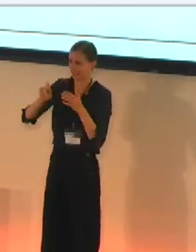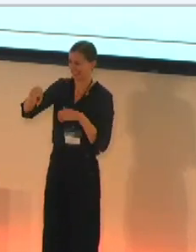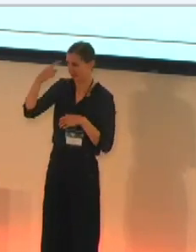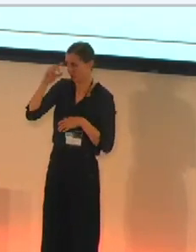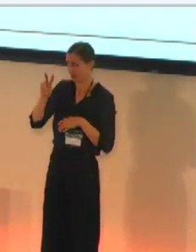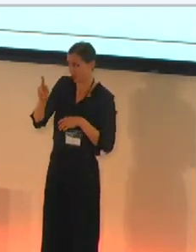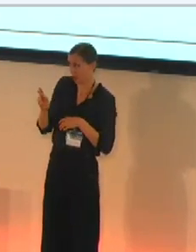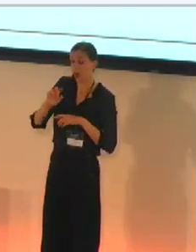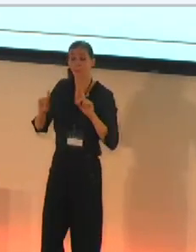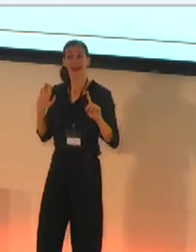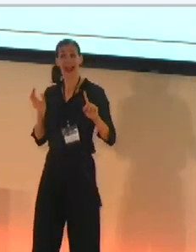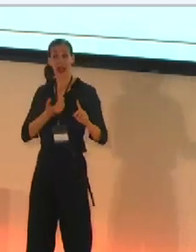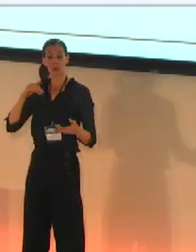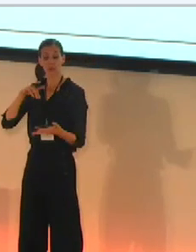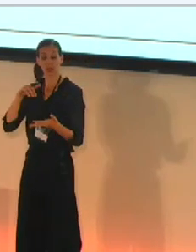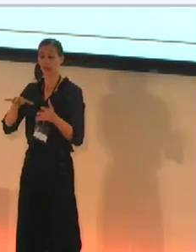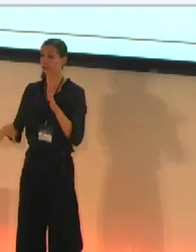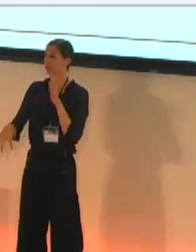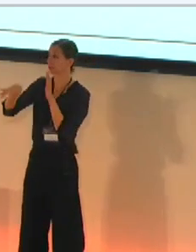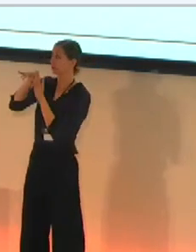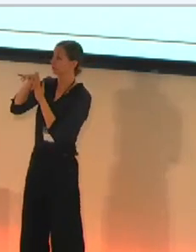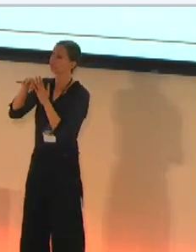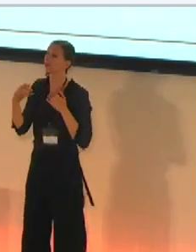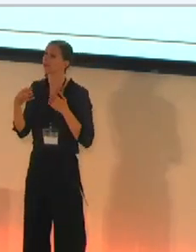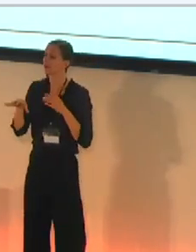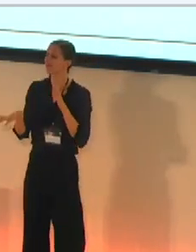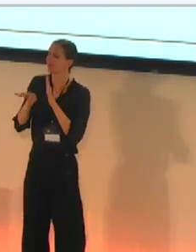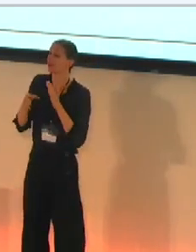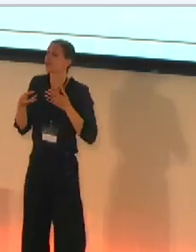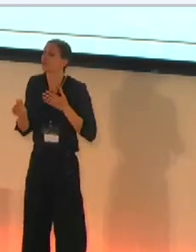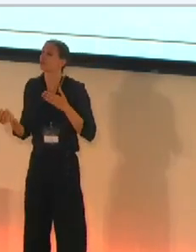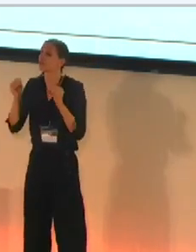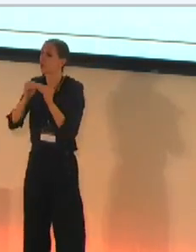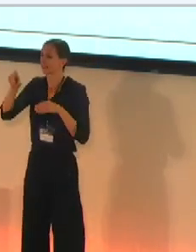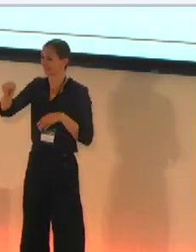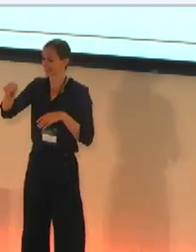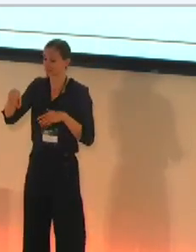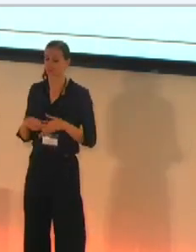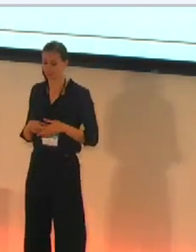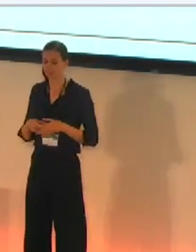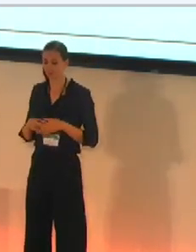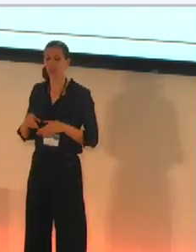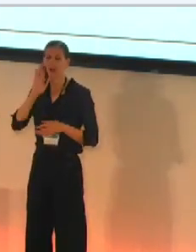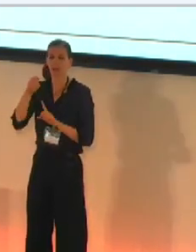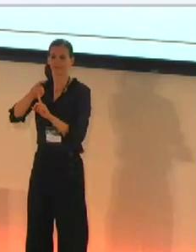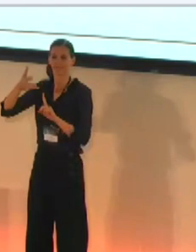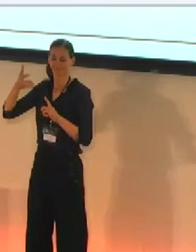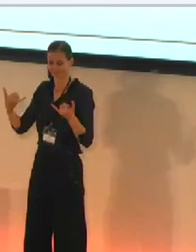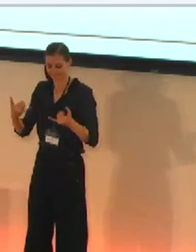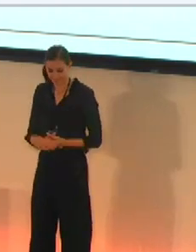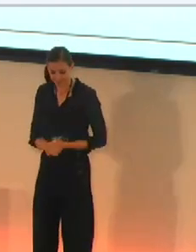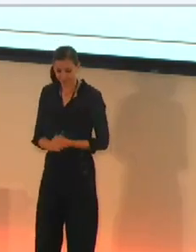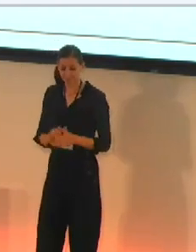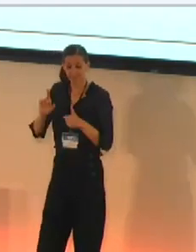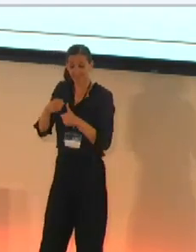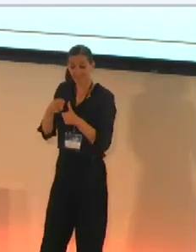However, with our study, we actually found that we came up with a few more through the usage of this guide, which I'll now elaborate for you. First,